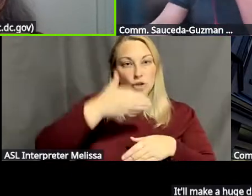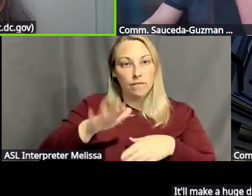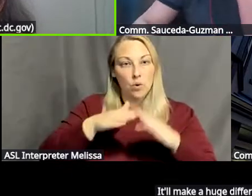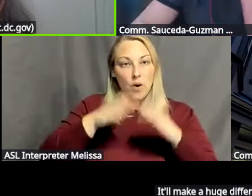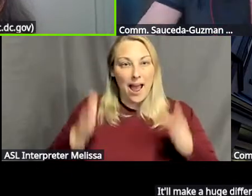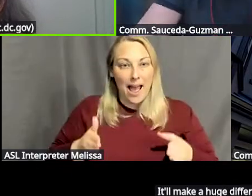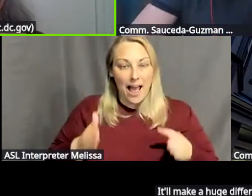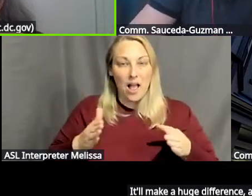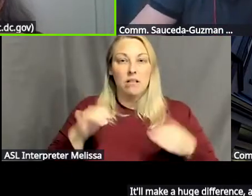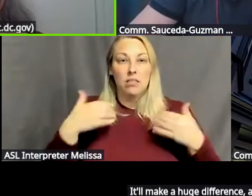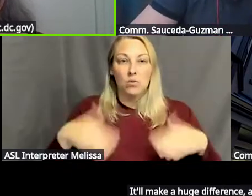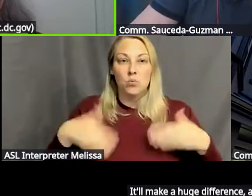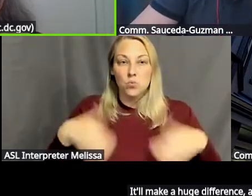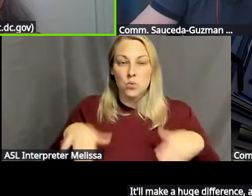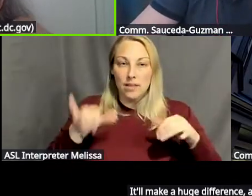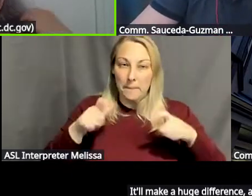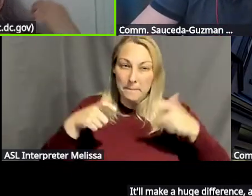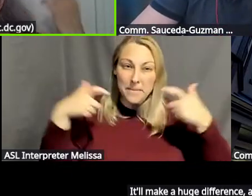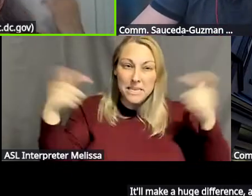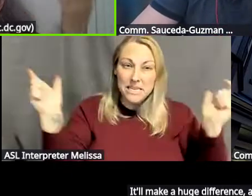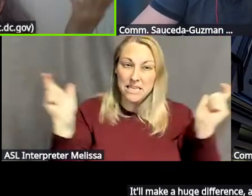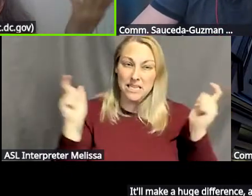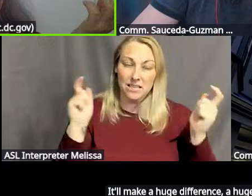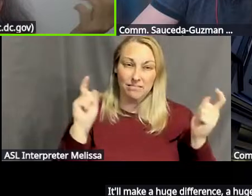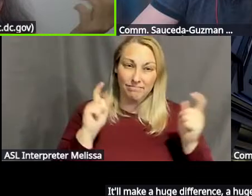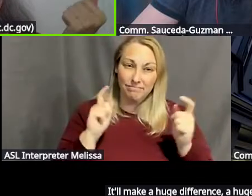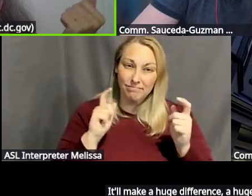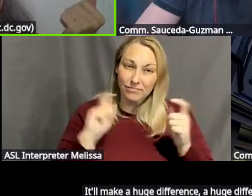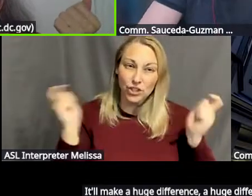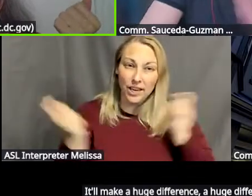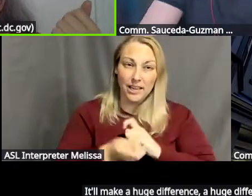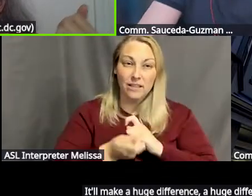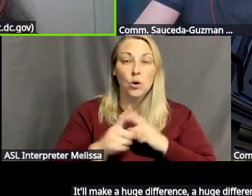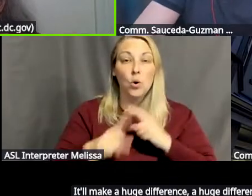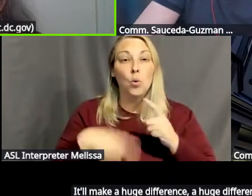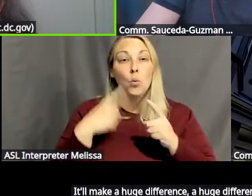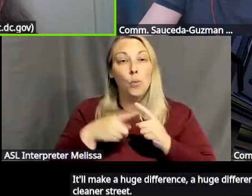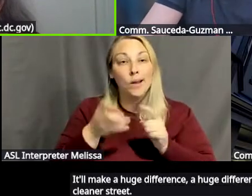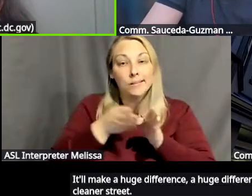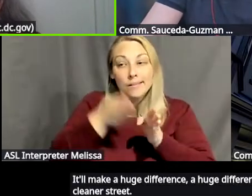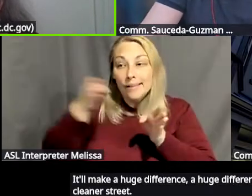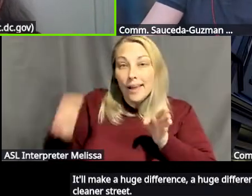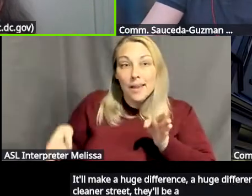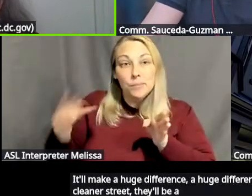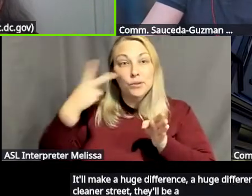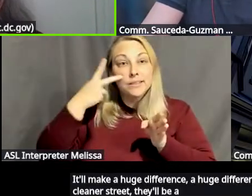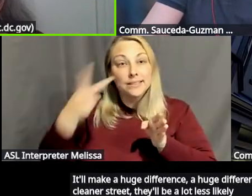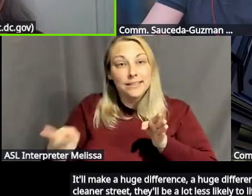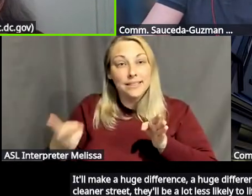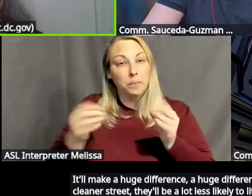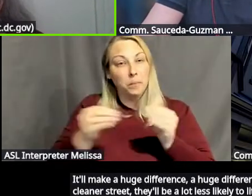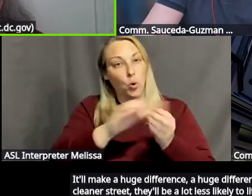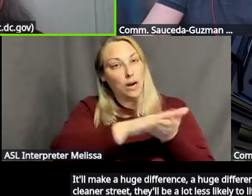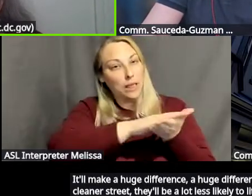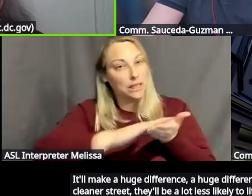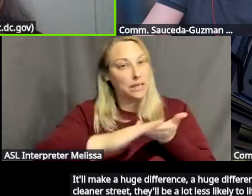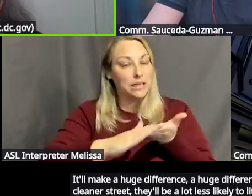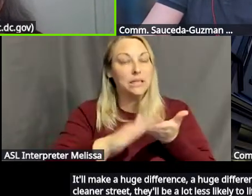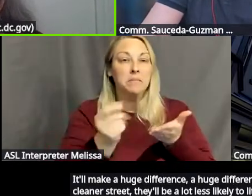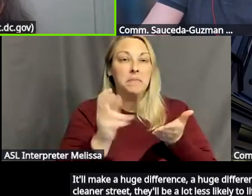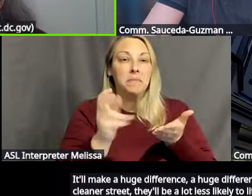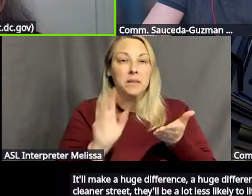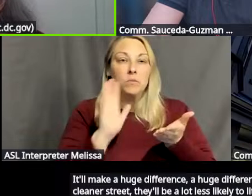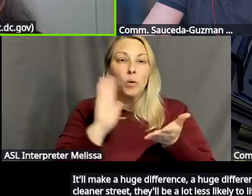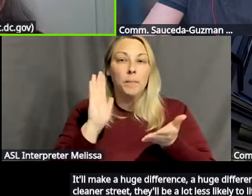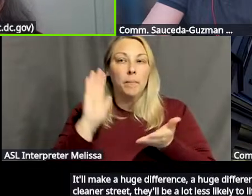So when neighbors see a cleaner street, they'll be a lot less likely to litter. We can